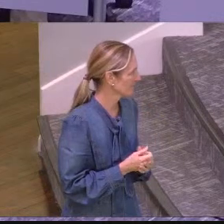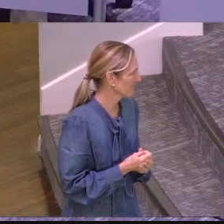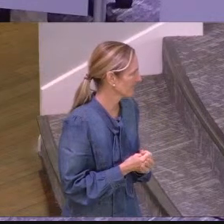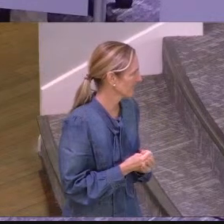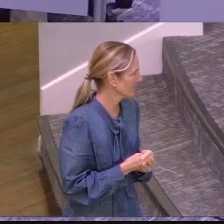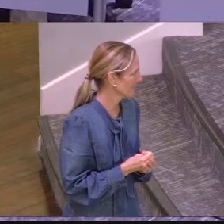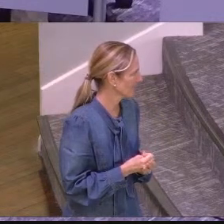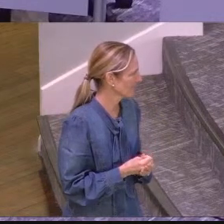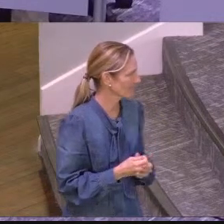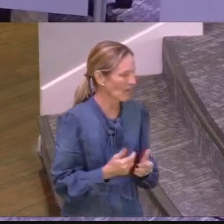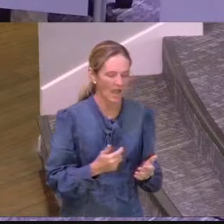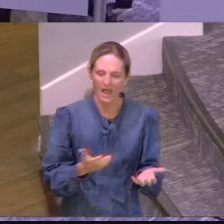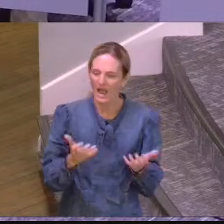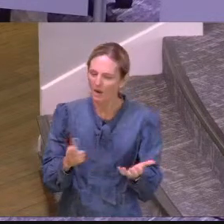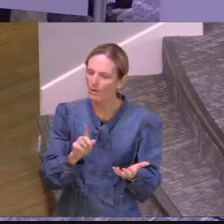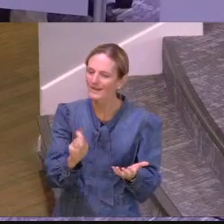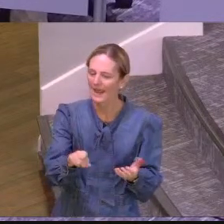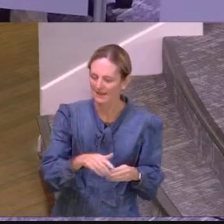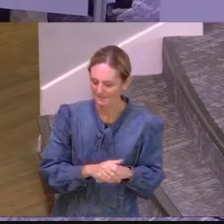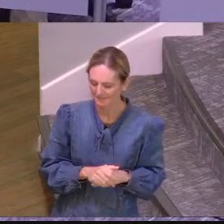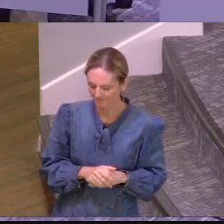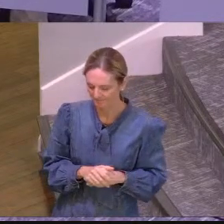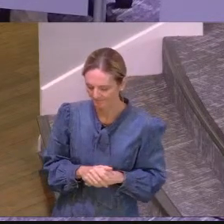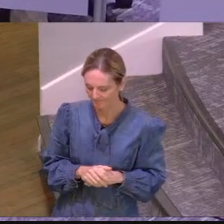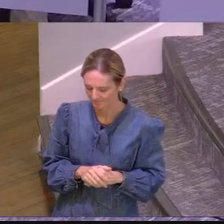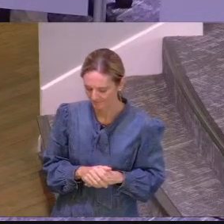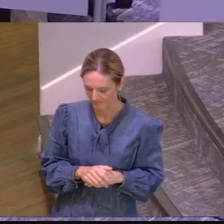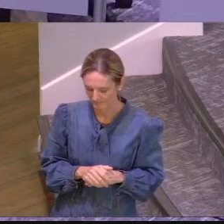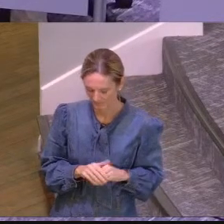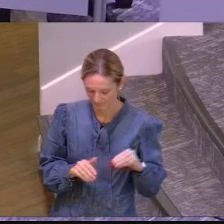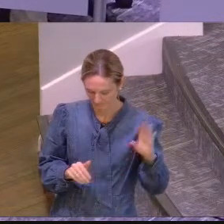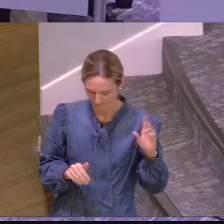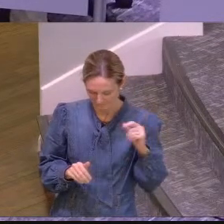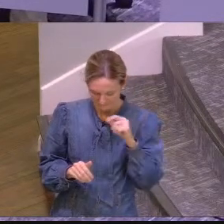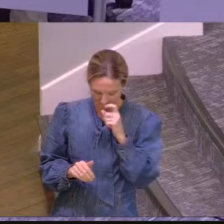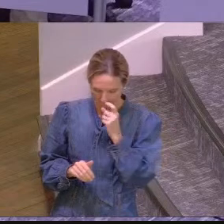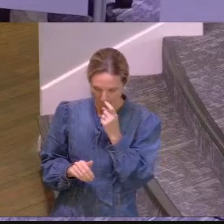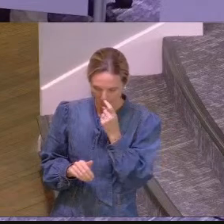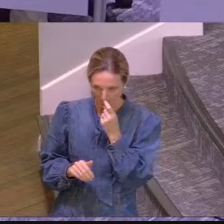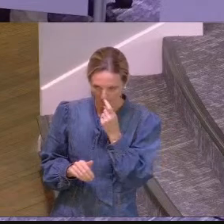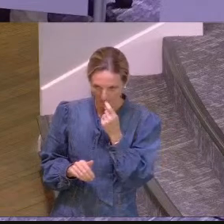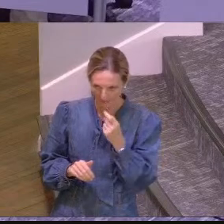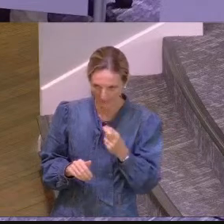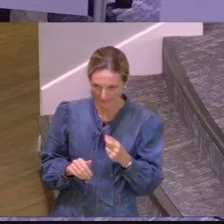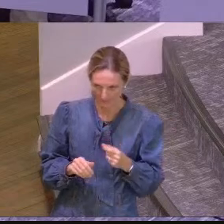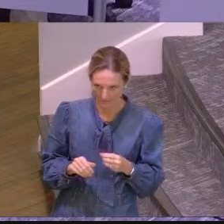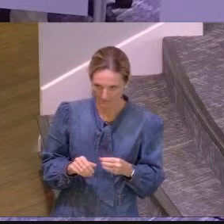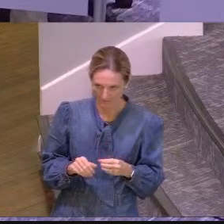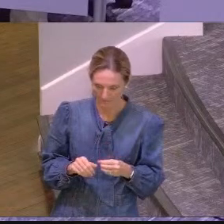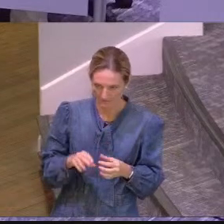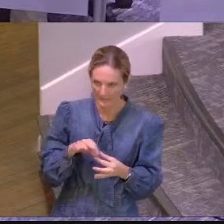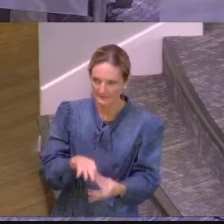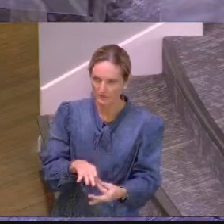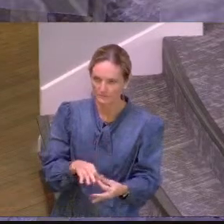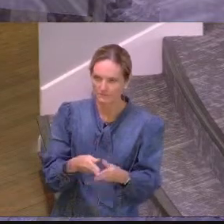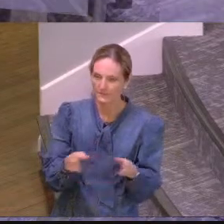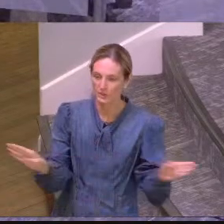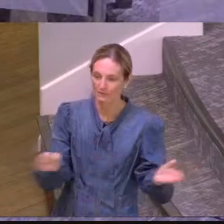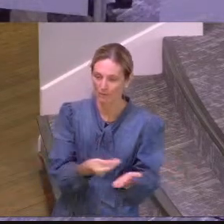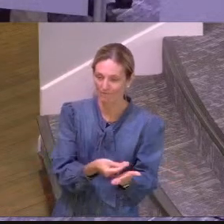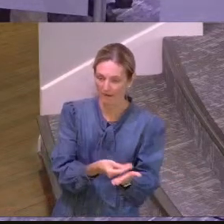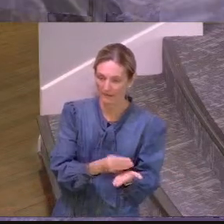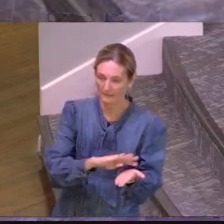I just wanted to ask in terms of the general fund